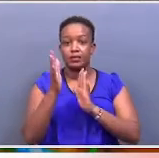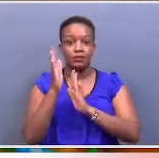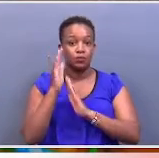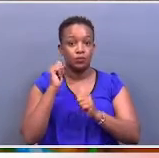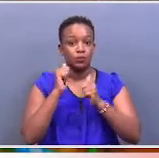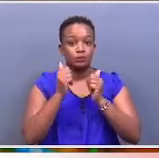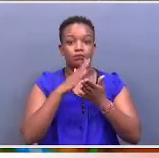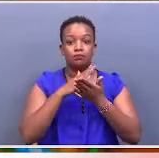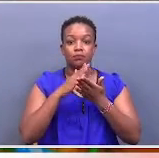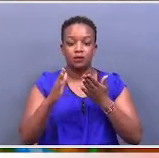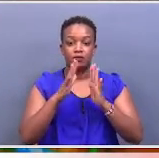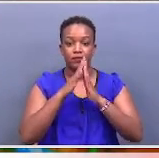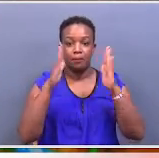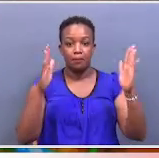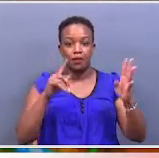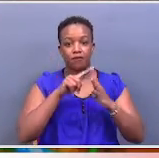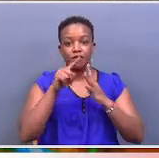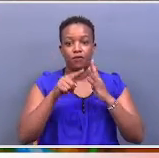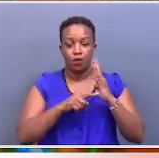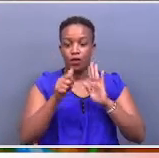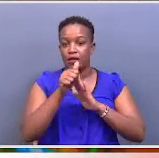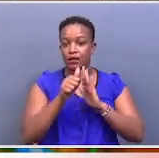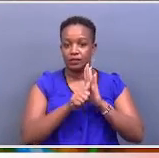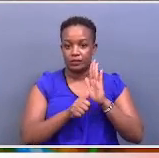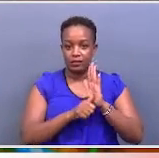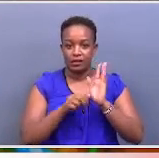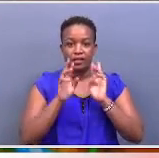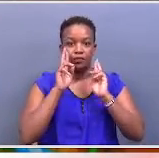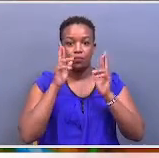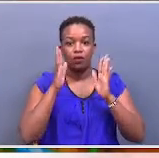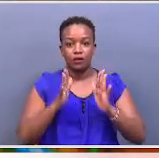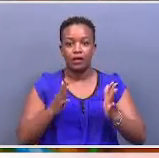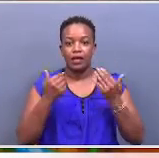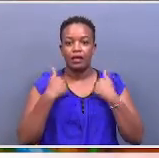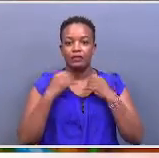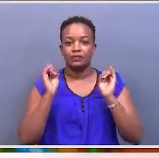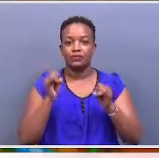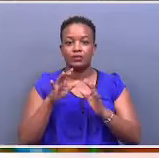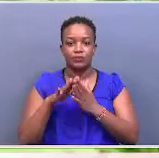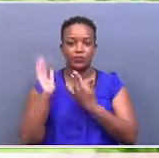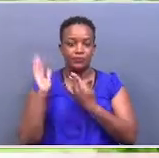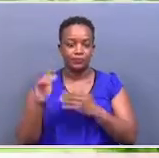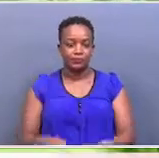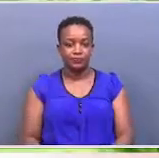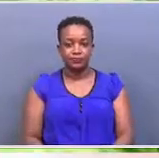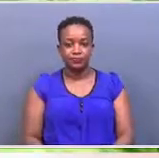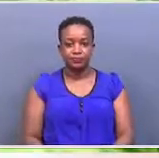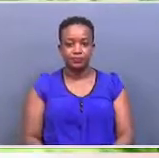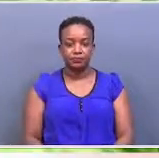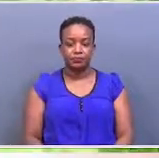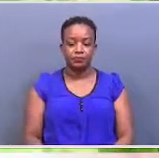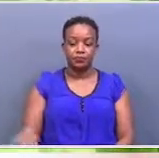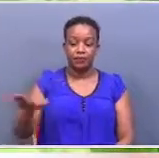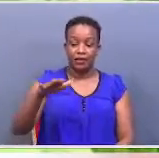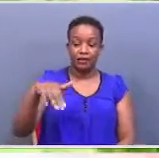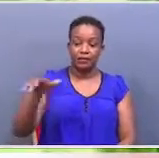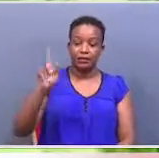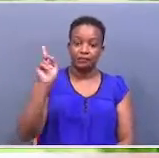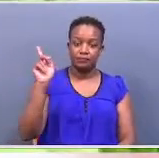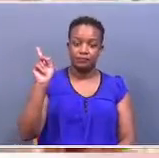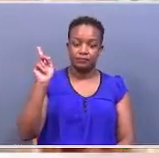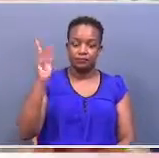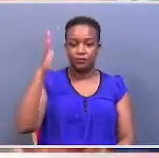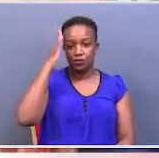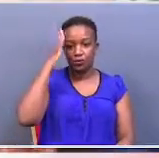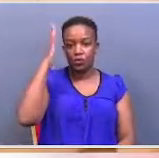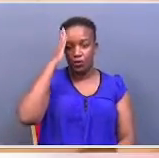four agenda of the Jubilee's government. Our reporter Boniface Barasa has the details. Trans Nzoia County is known for production